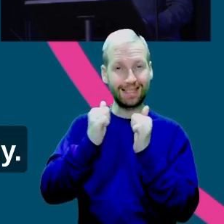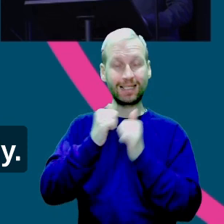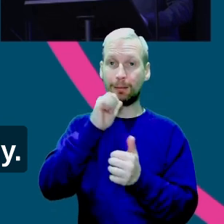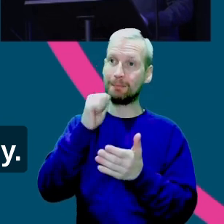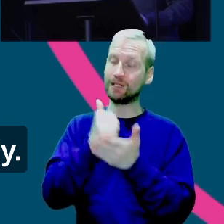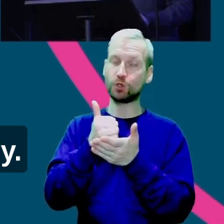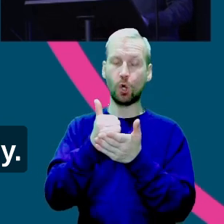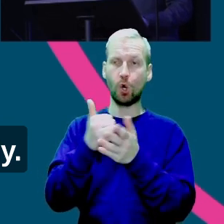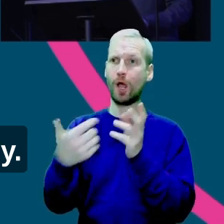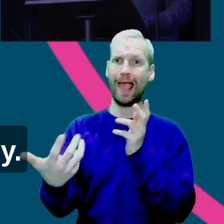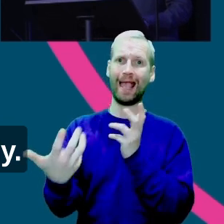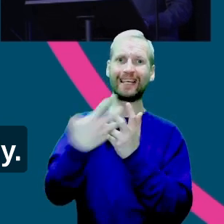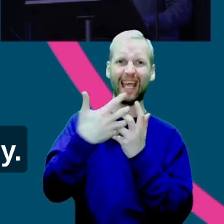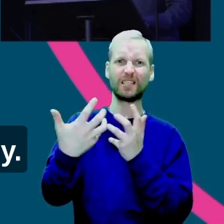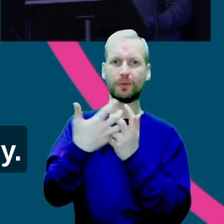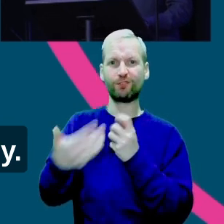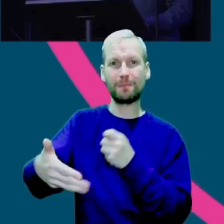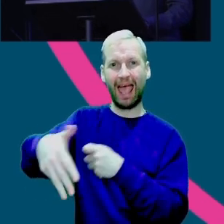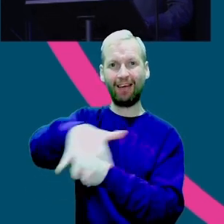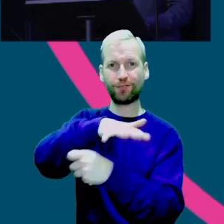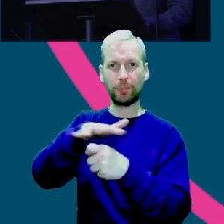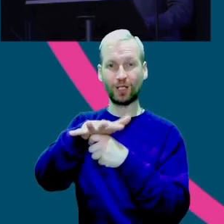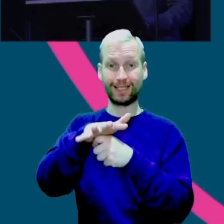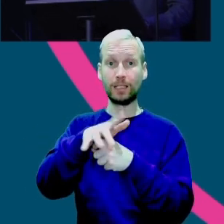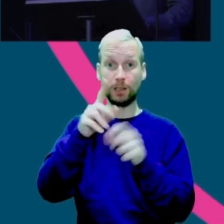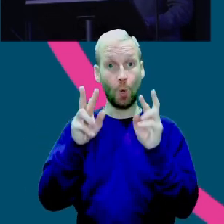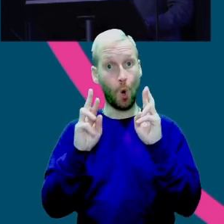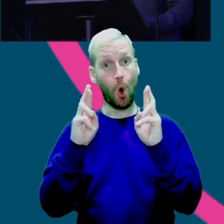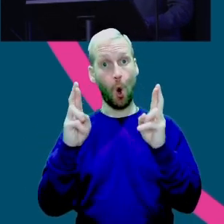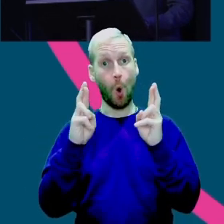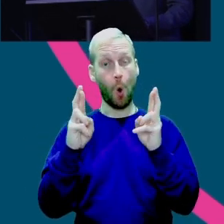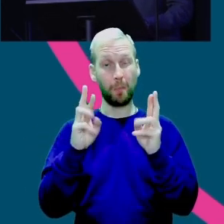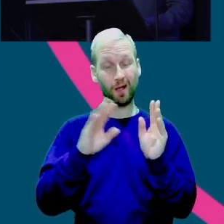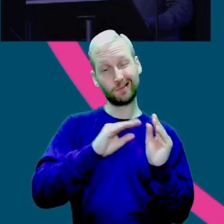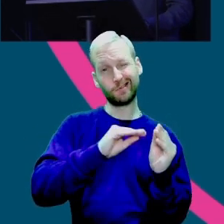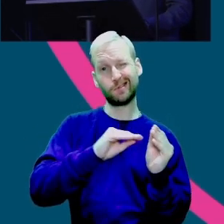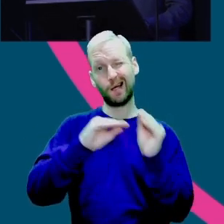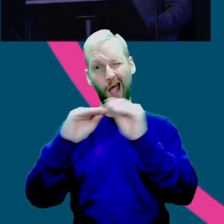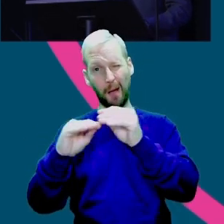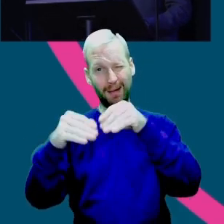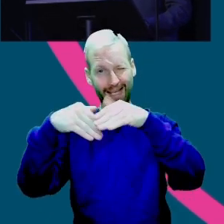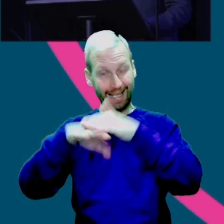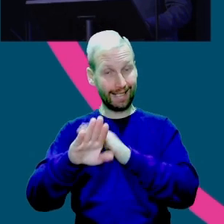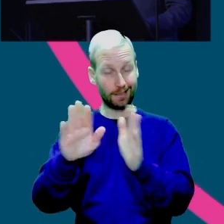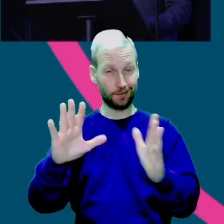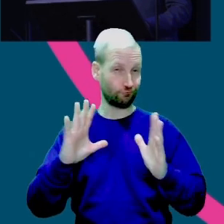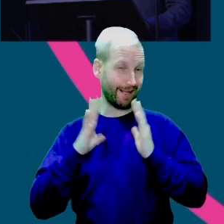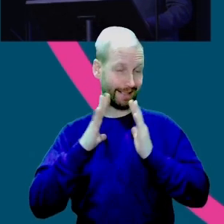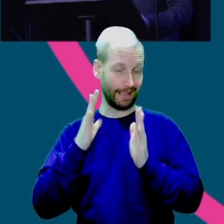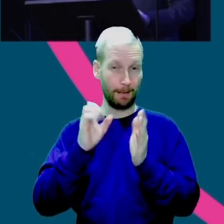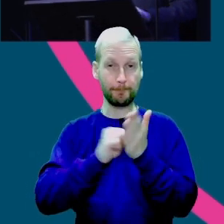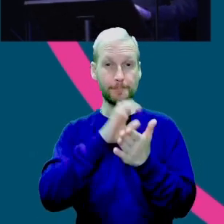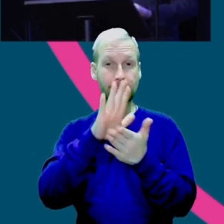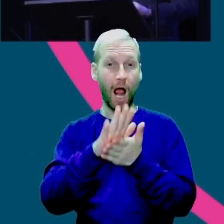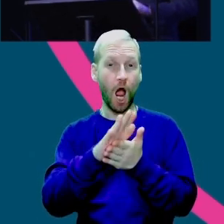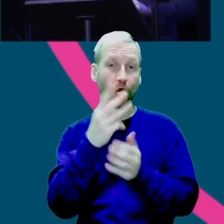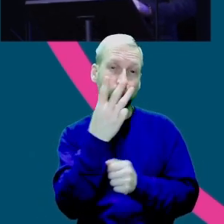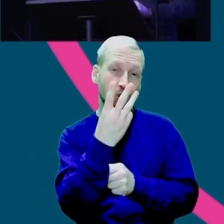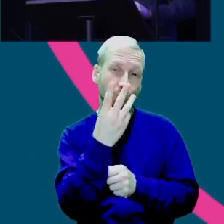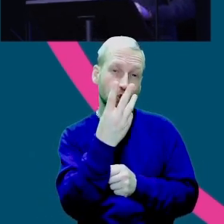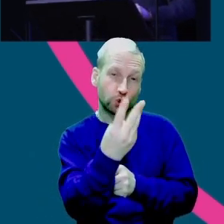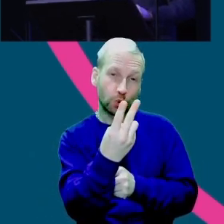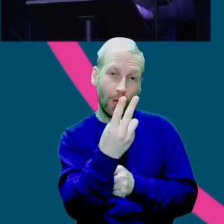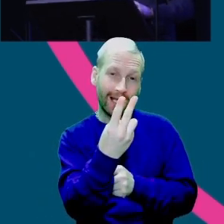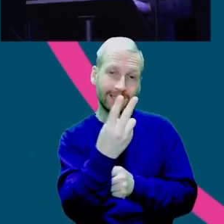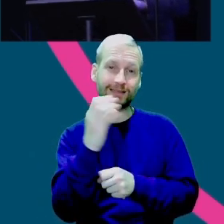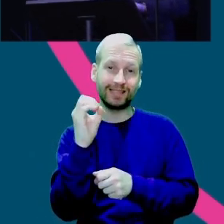that wider engagement from everybody. But we're hoping to migrate to the site and be in by the end of March 2030. So that just